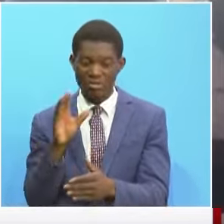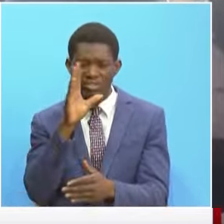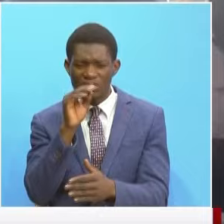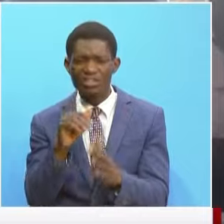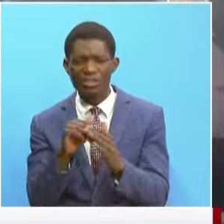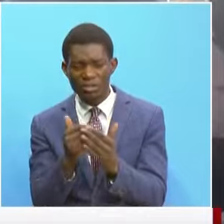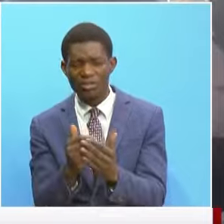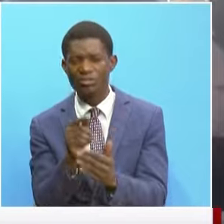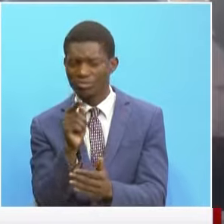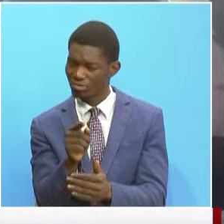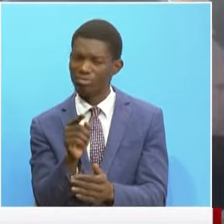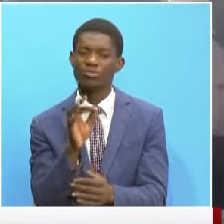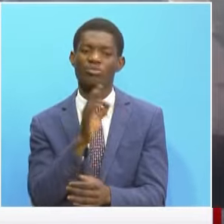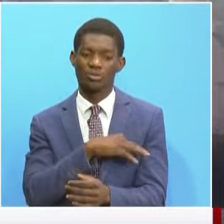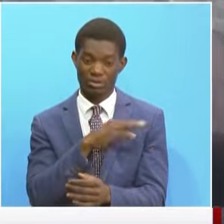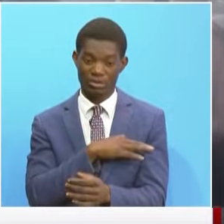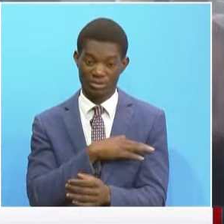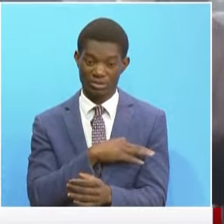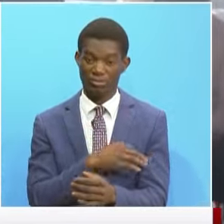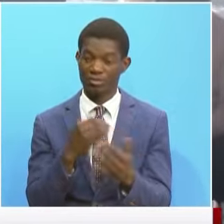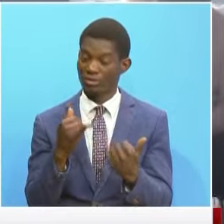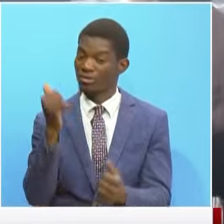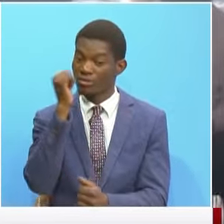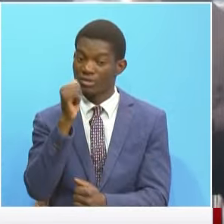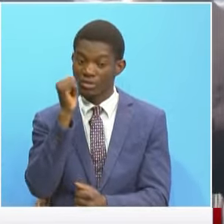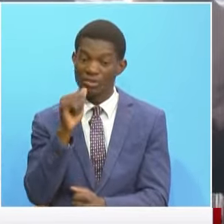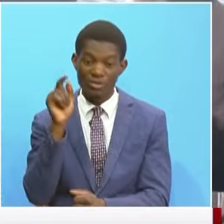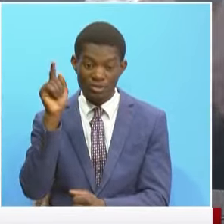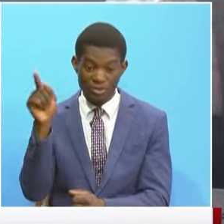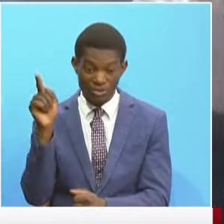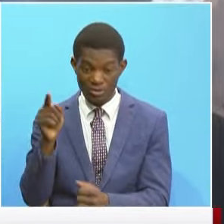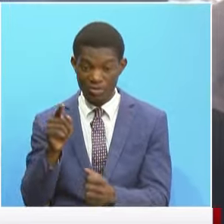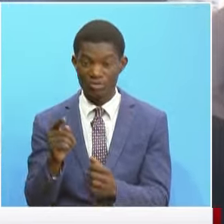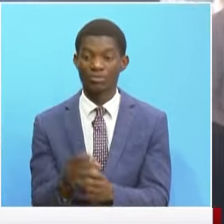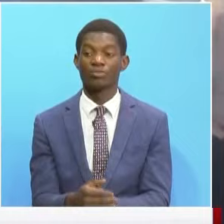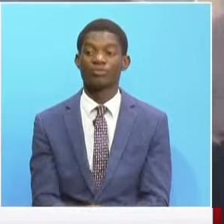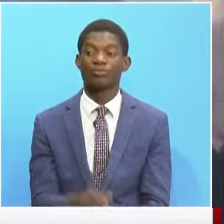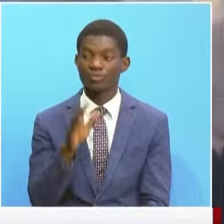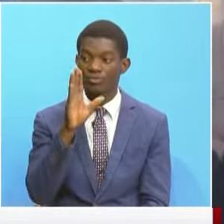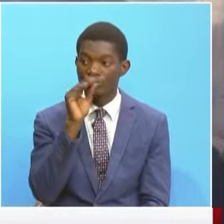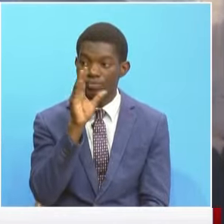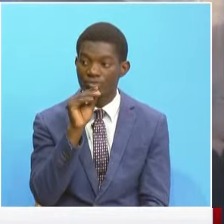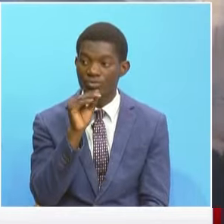through Rosemary Mangondo, a grade 12 school learner at Shangombo Secondary School.